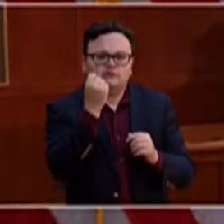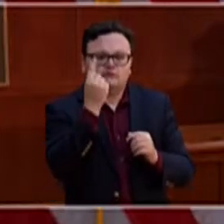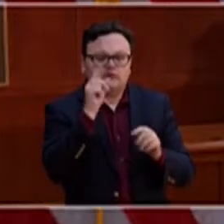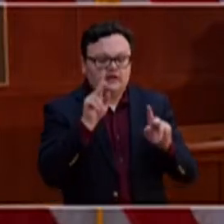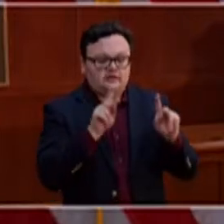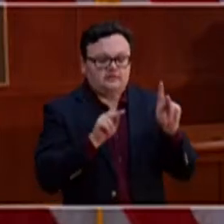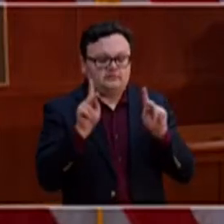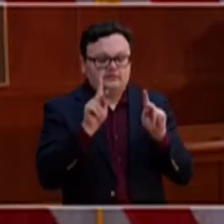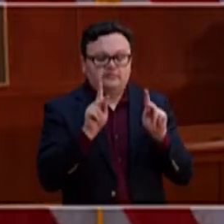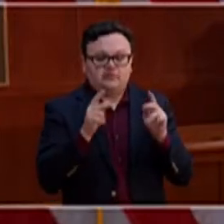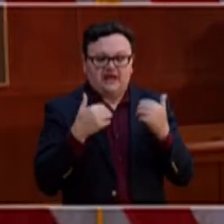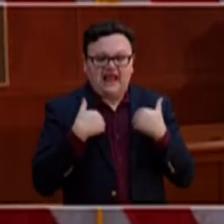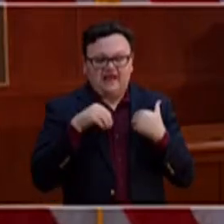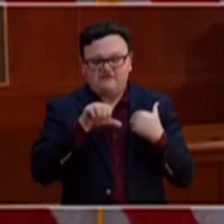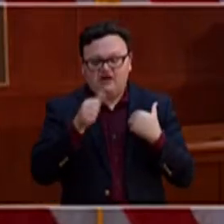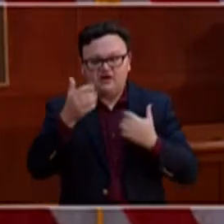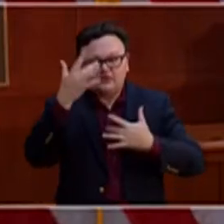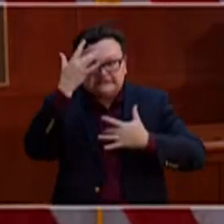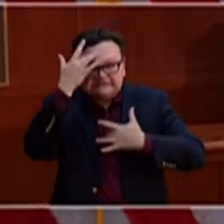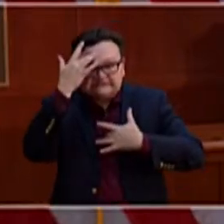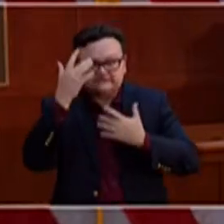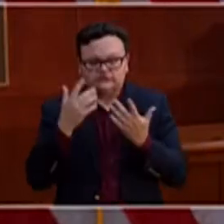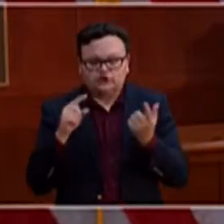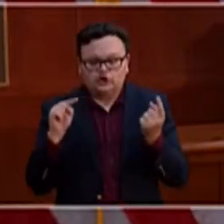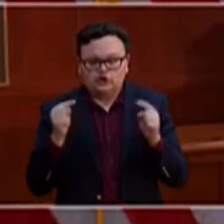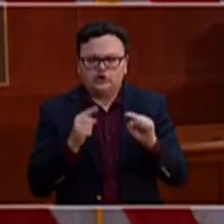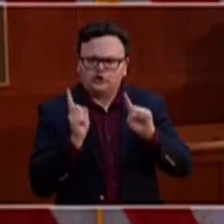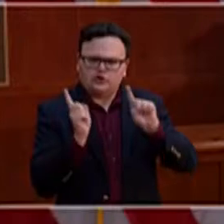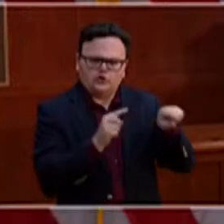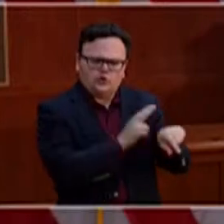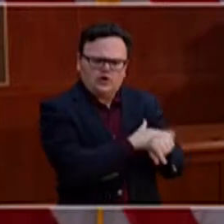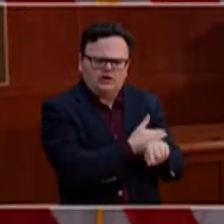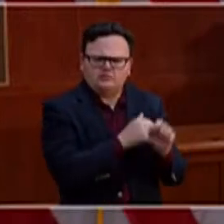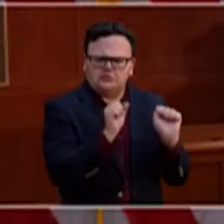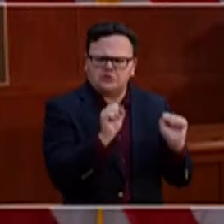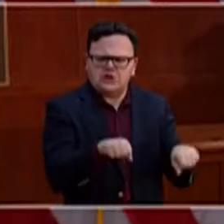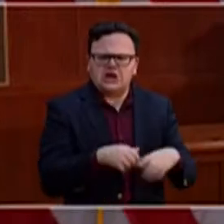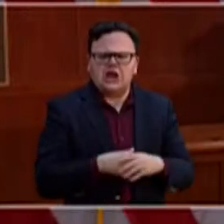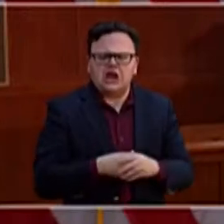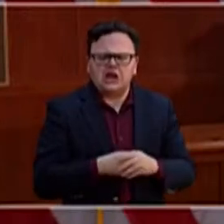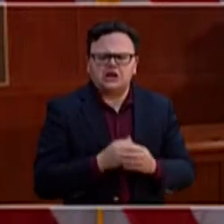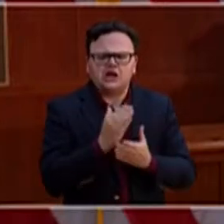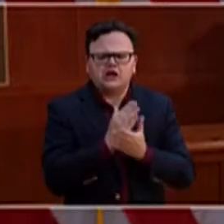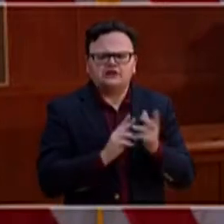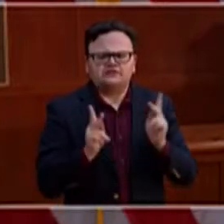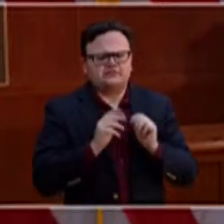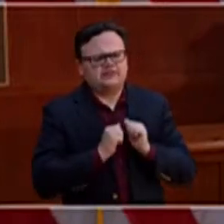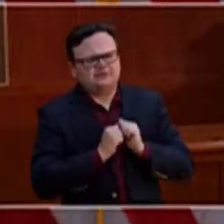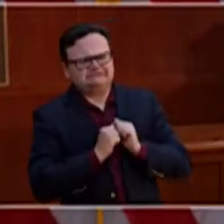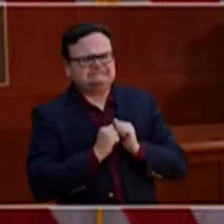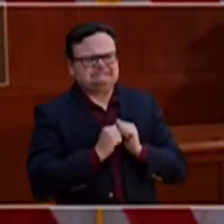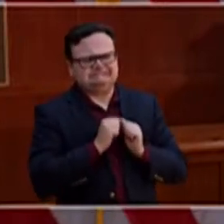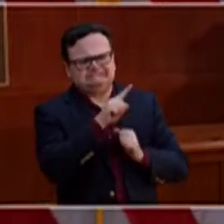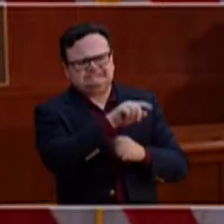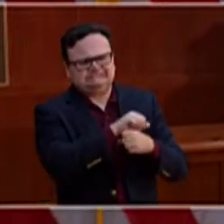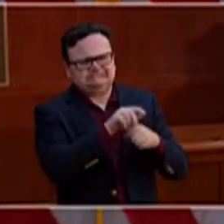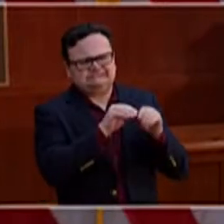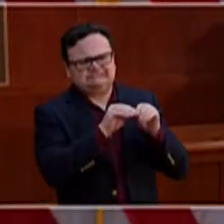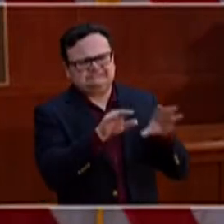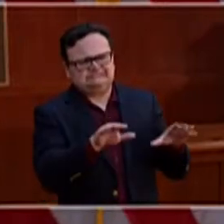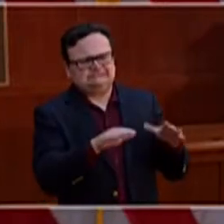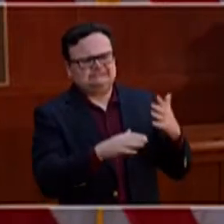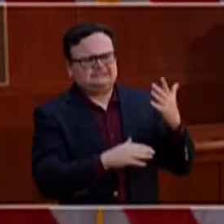from seeking medical care. We know that happened in March and April, where a lot of people with heart and stroke were deterred from going